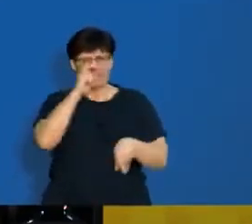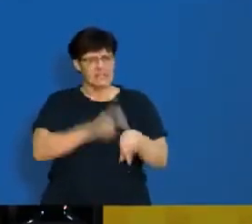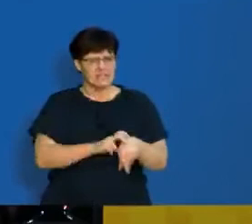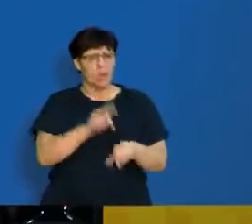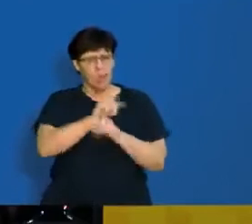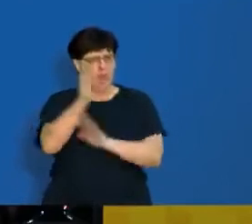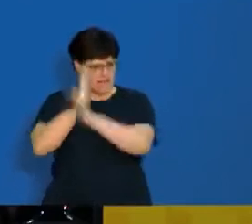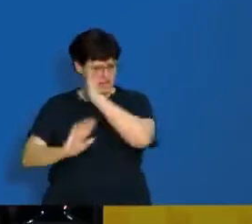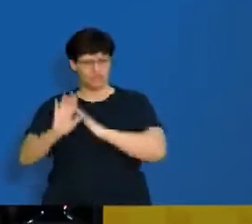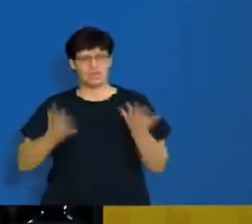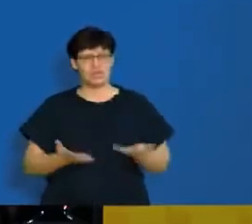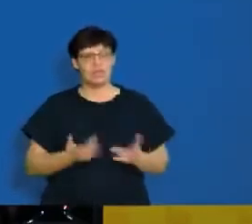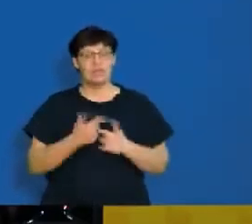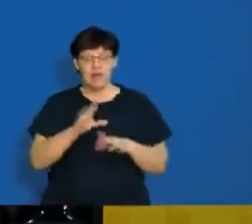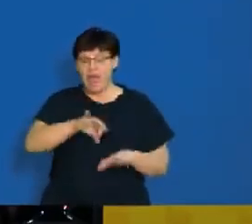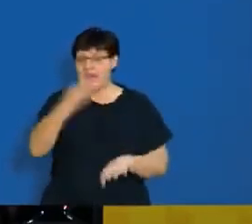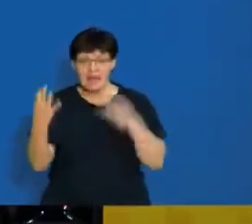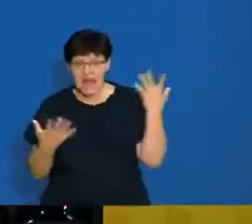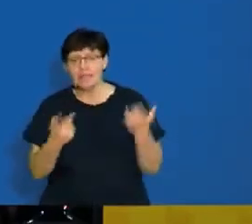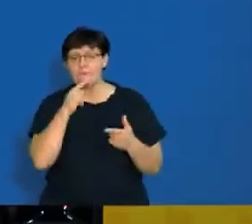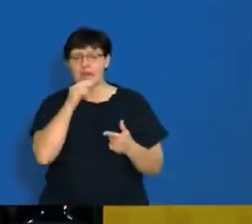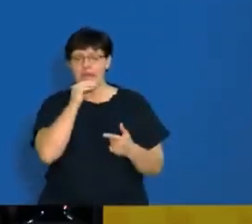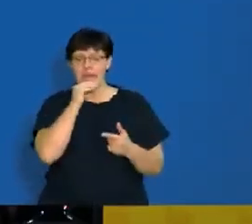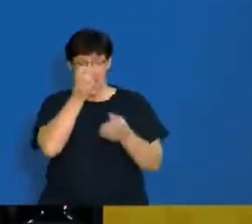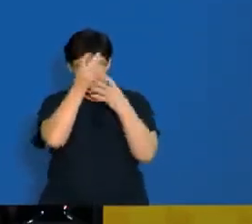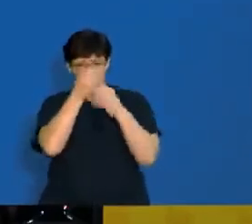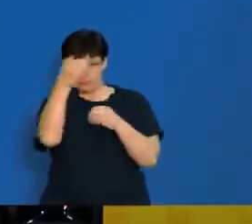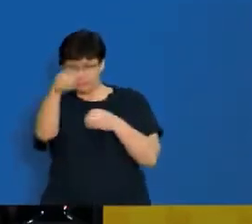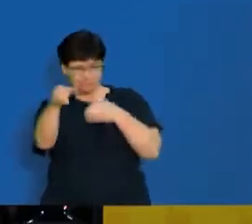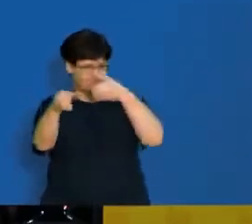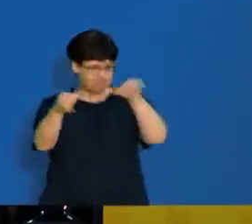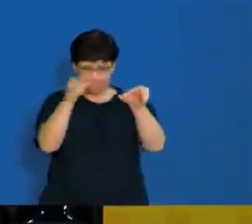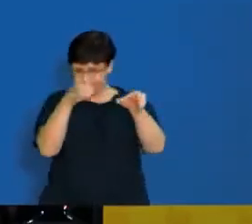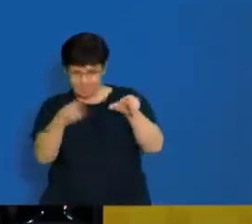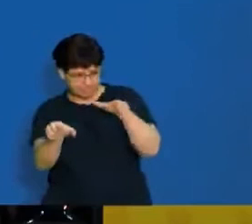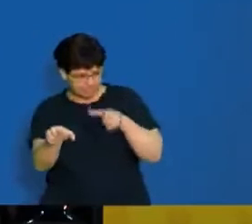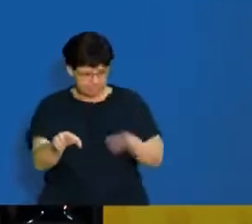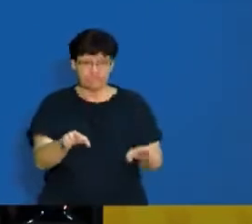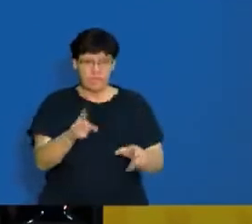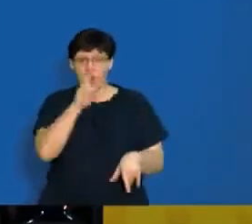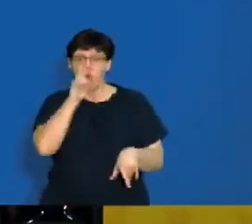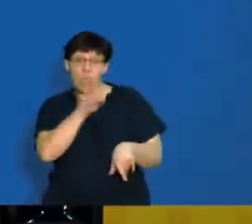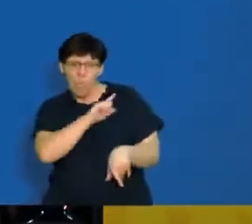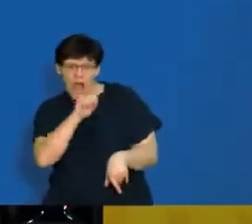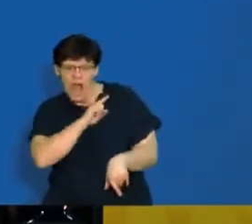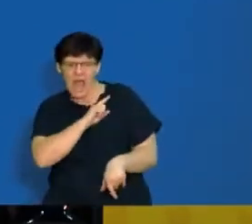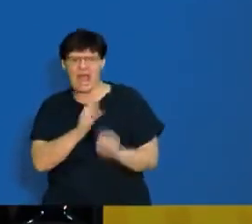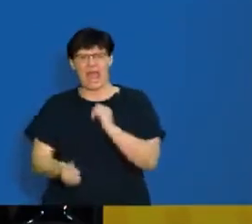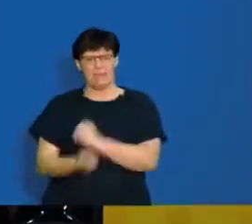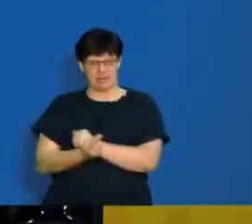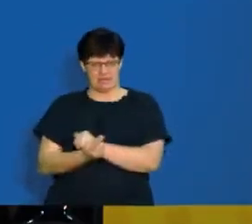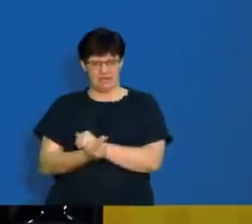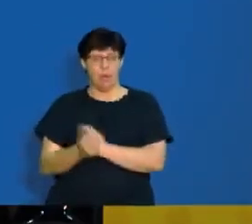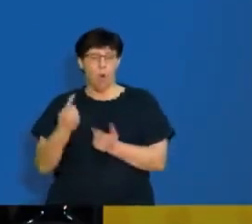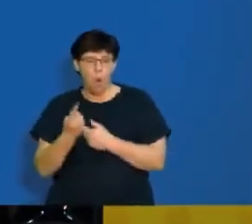important to, when you're analyzing, that means you're breaking things down and you're looking for the reasons behind or